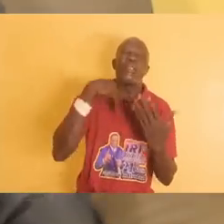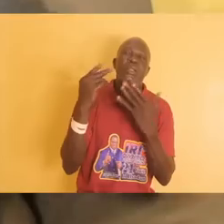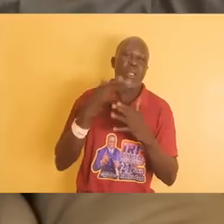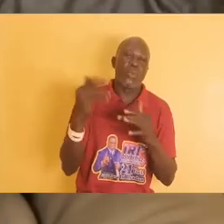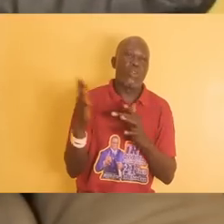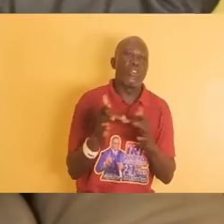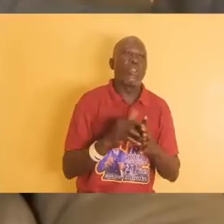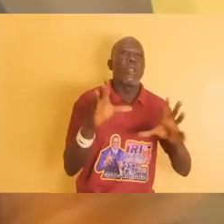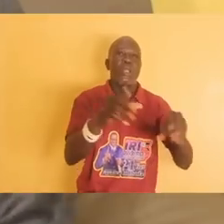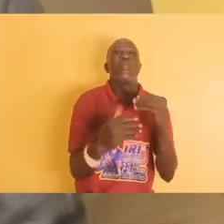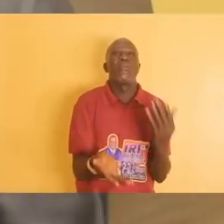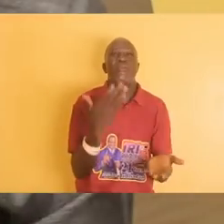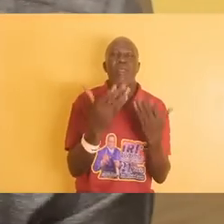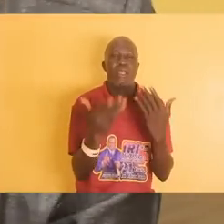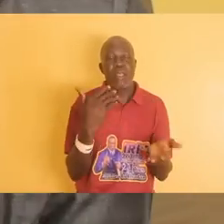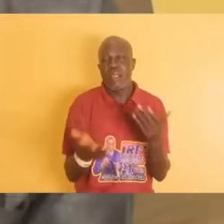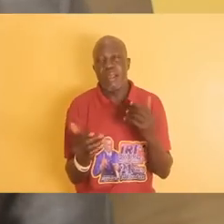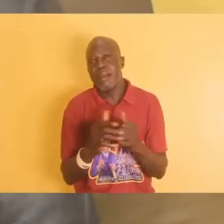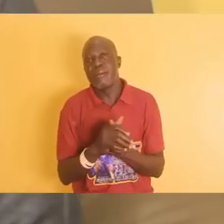in the name of Jesus.